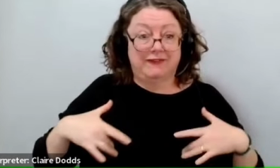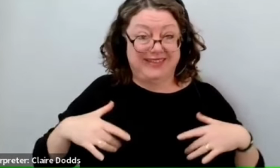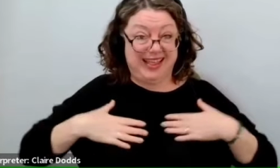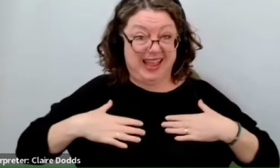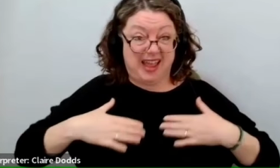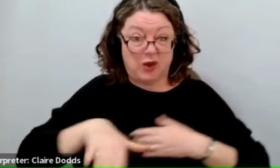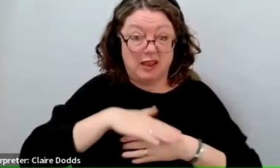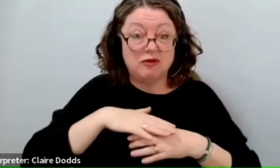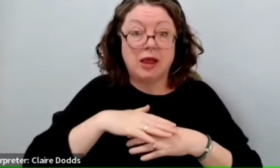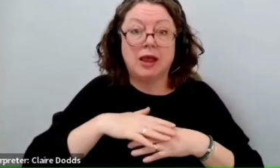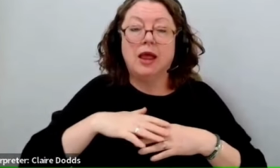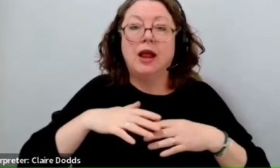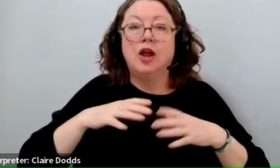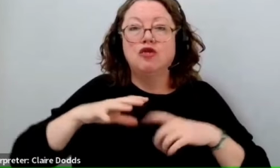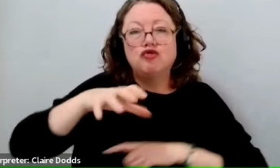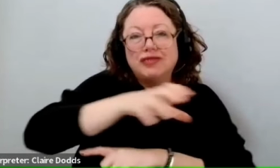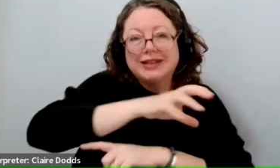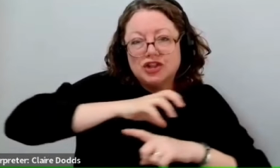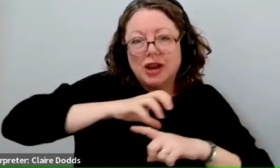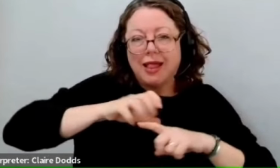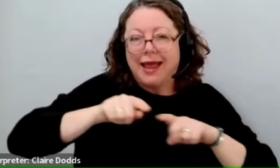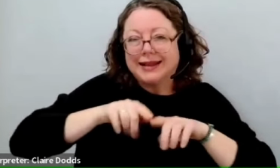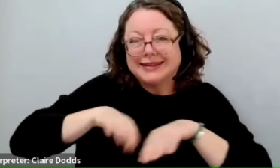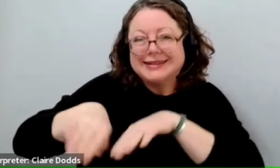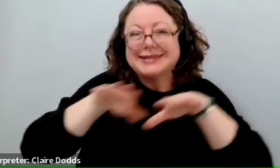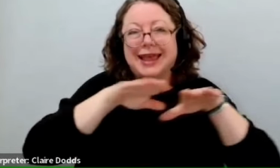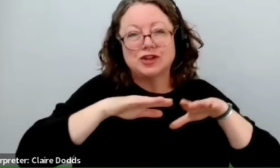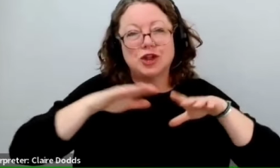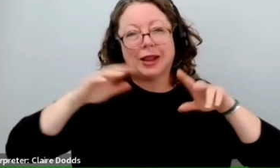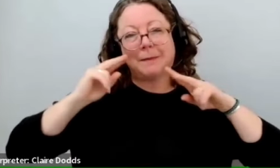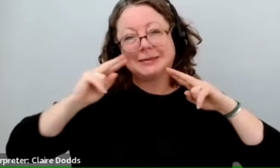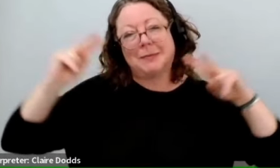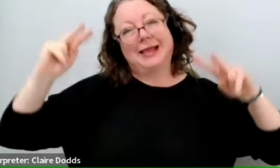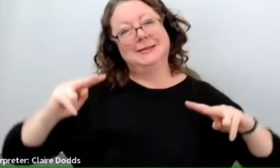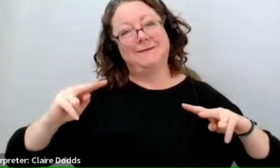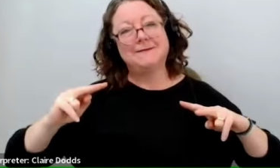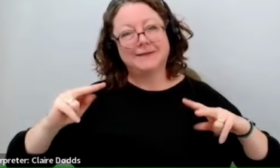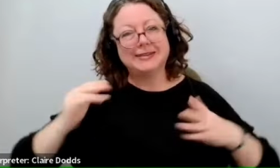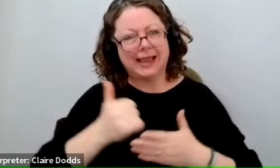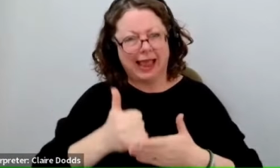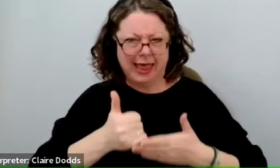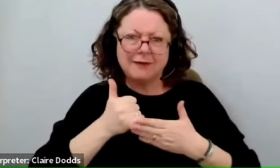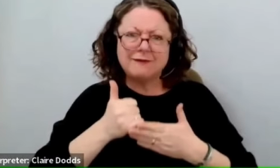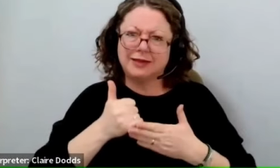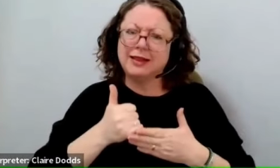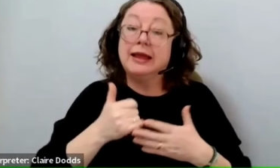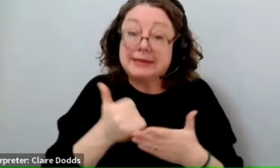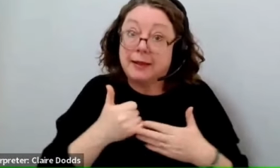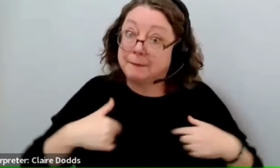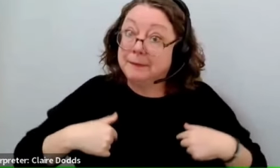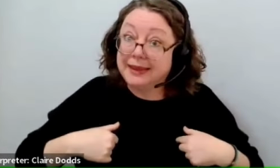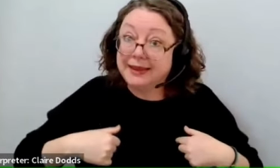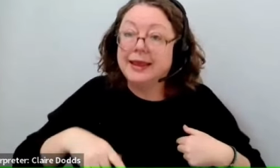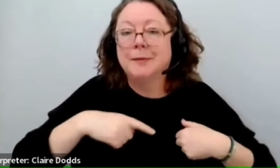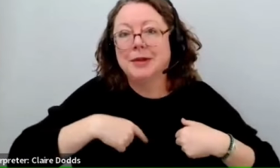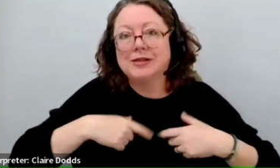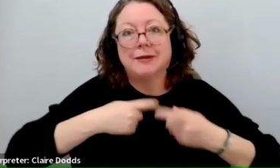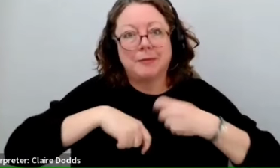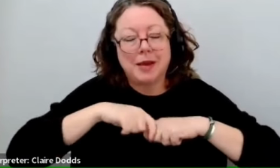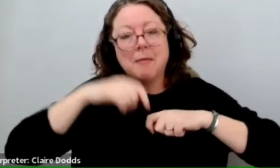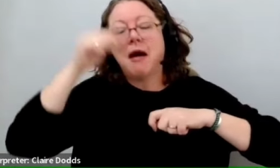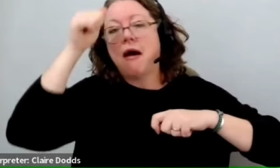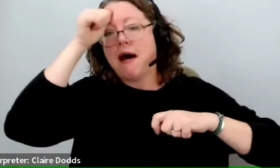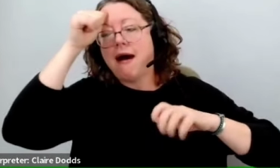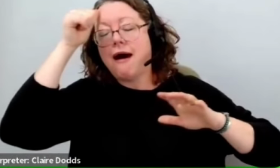noticing this either, but already that sort of regional and then wider national perspective as well is helping. So it's helping me because I'm gaining